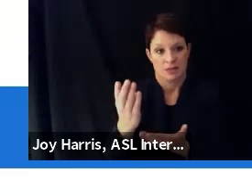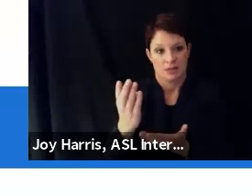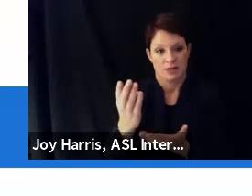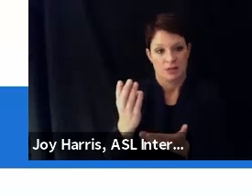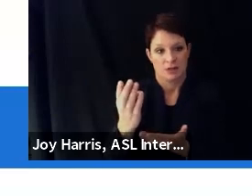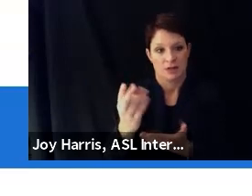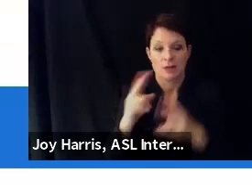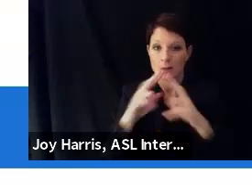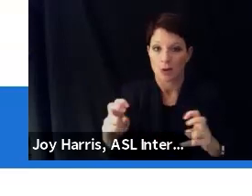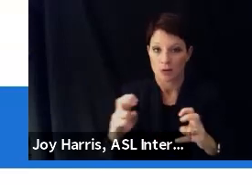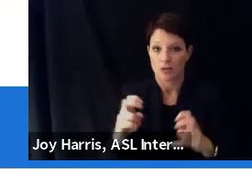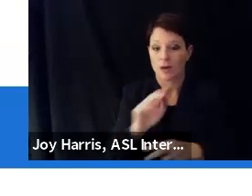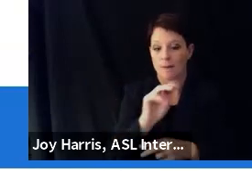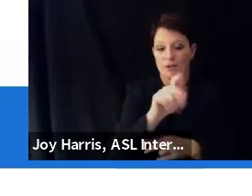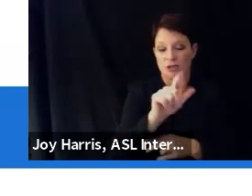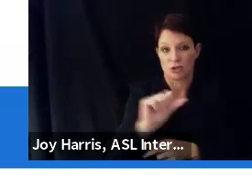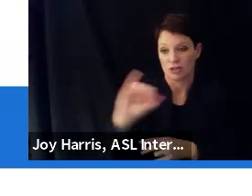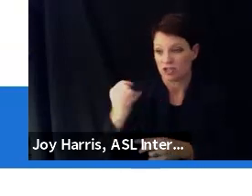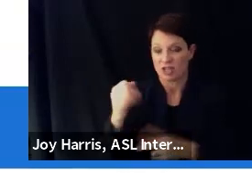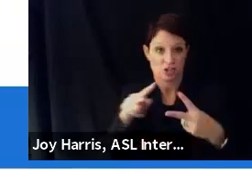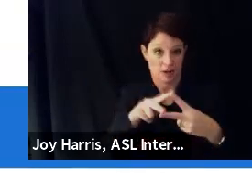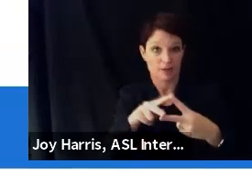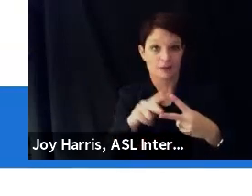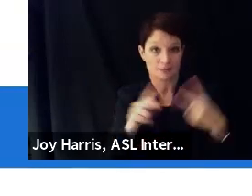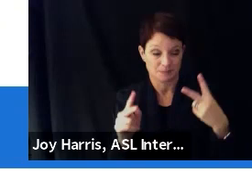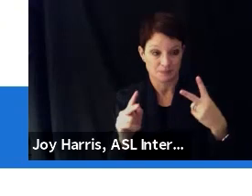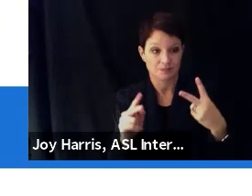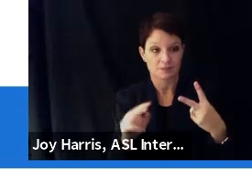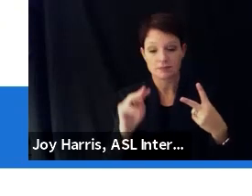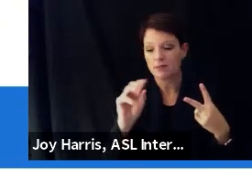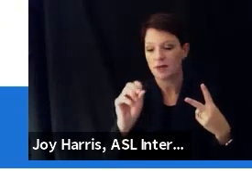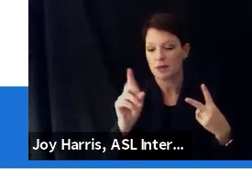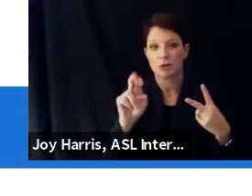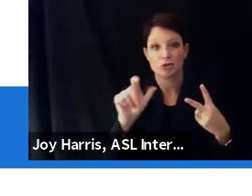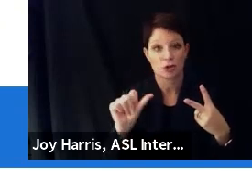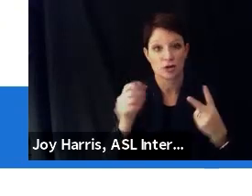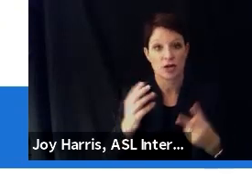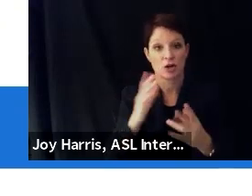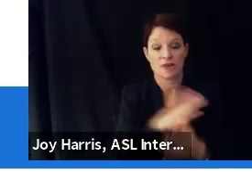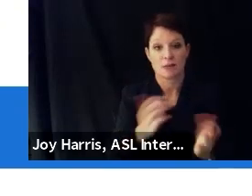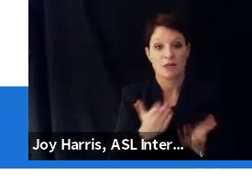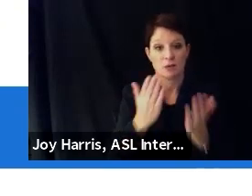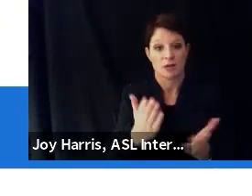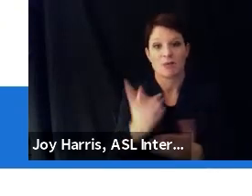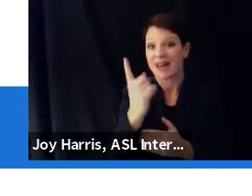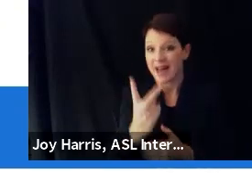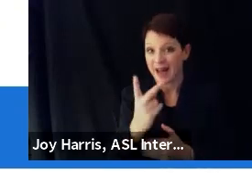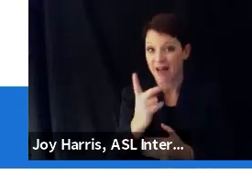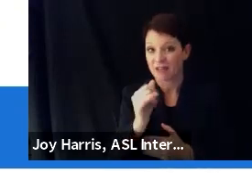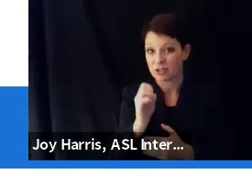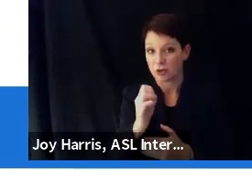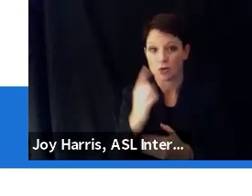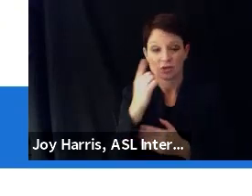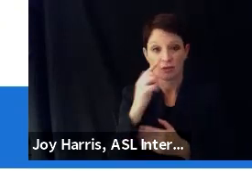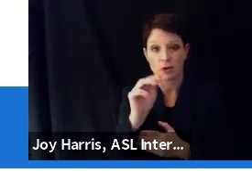evaluated both boosters for Moderna and J&J. So for Moderna, the committee recommended a half dose of the Moderna